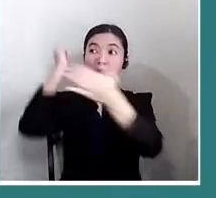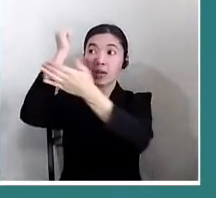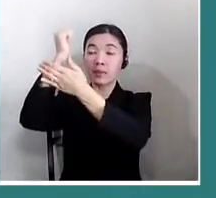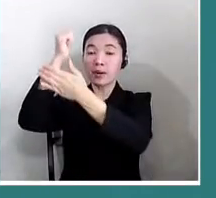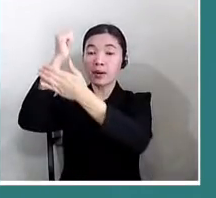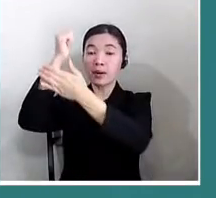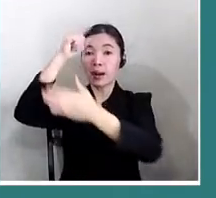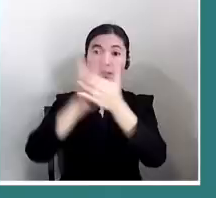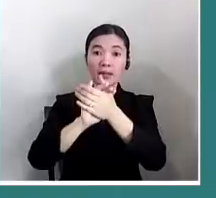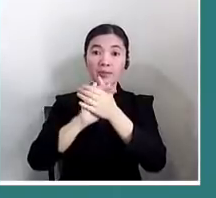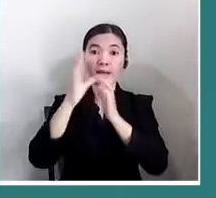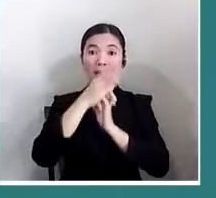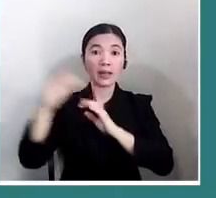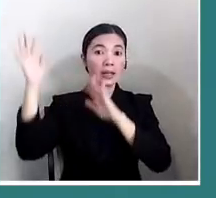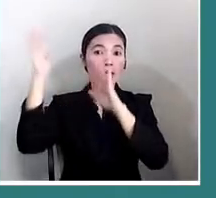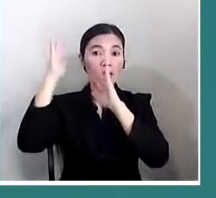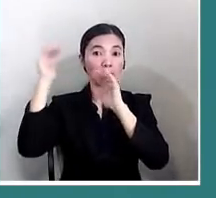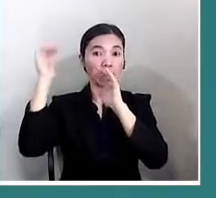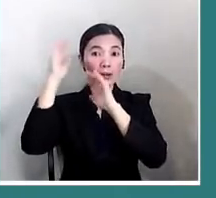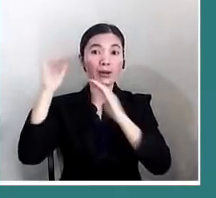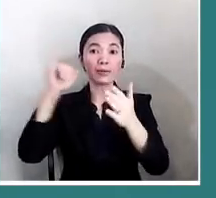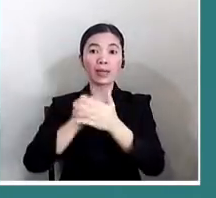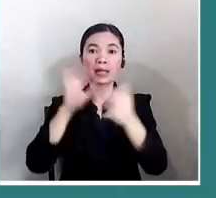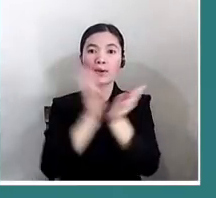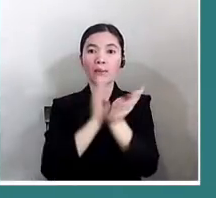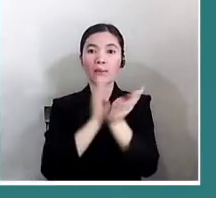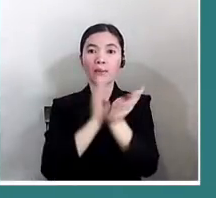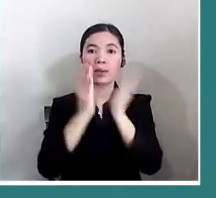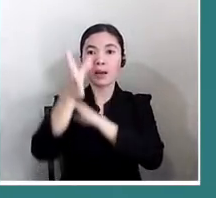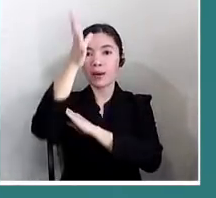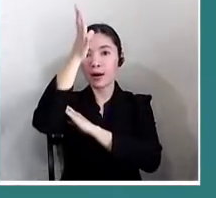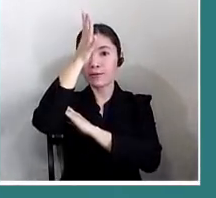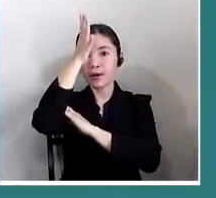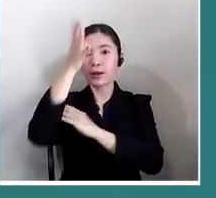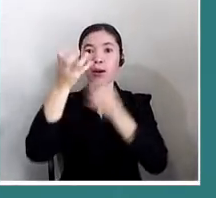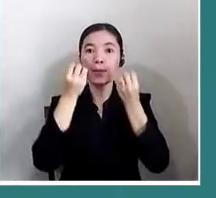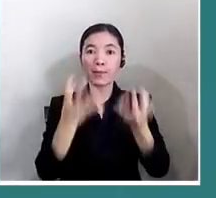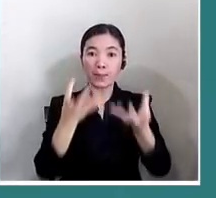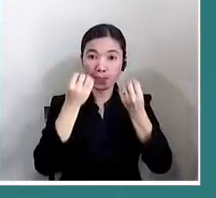hope, that he would become the father of many nations,